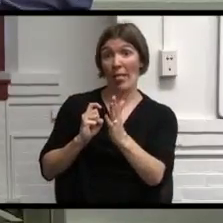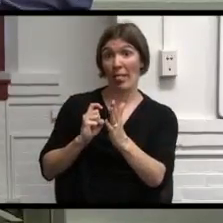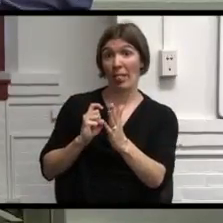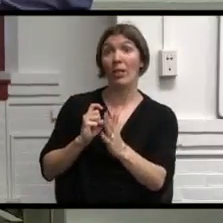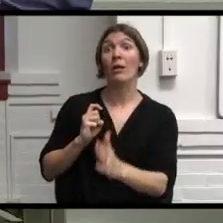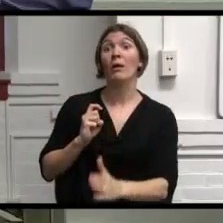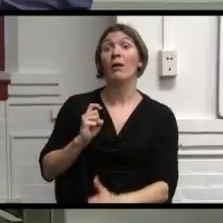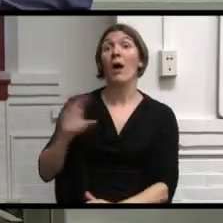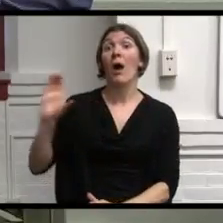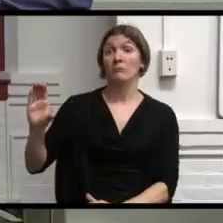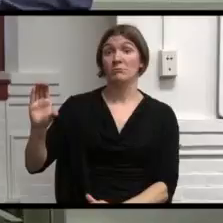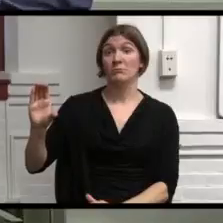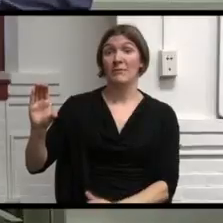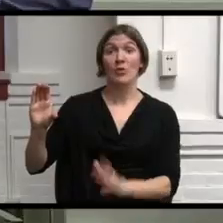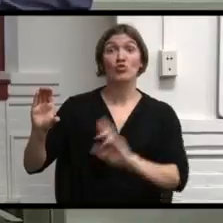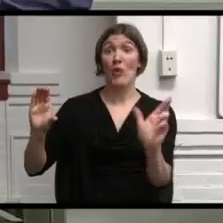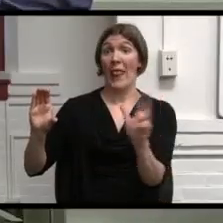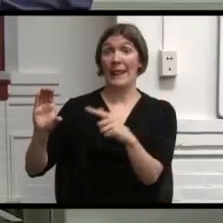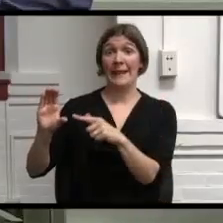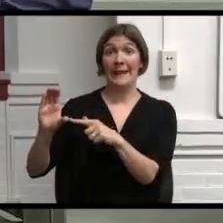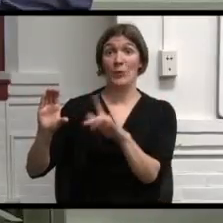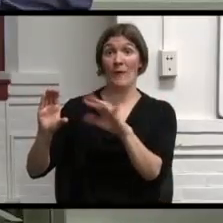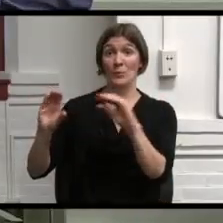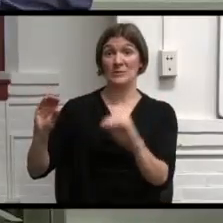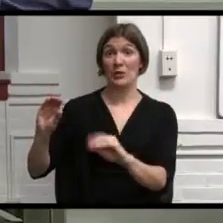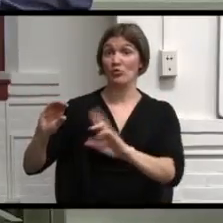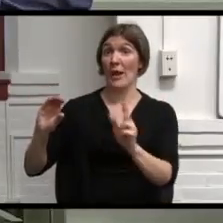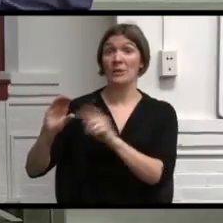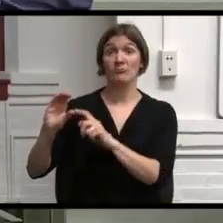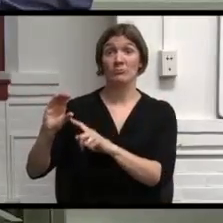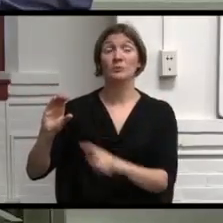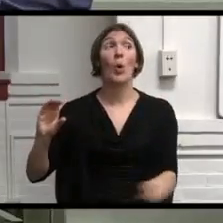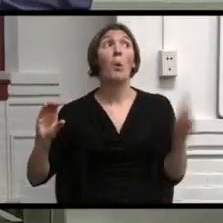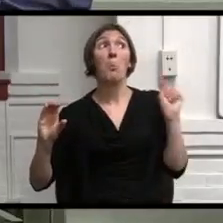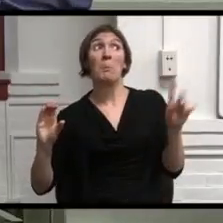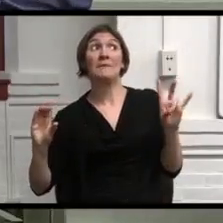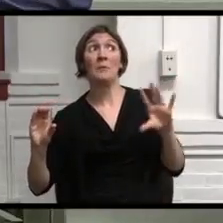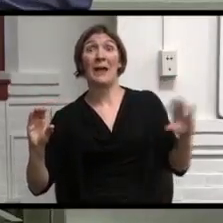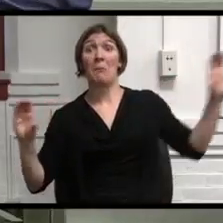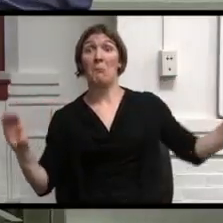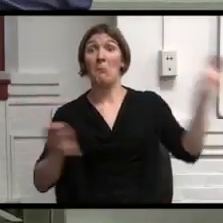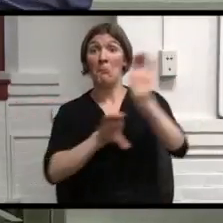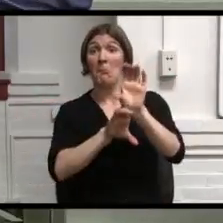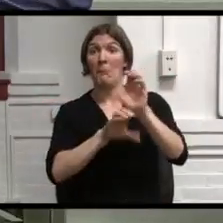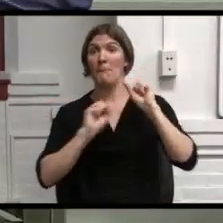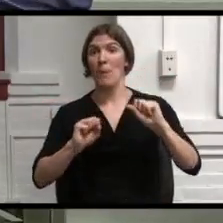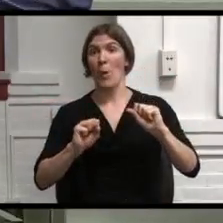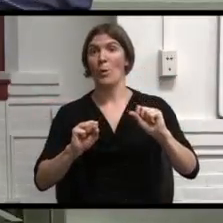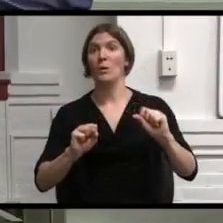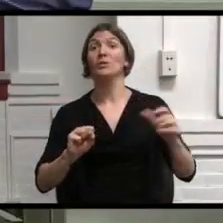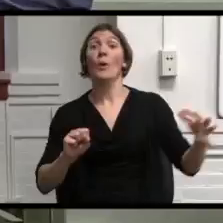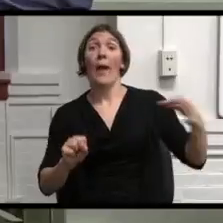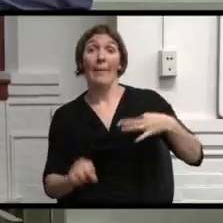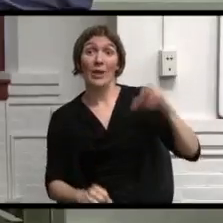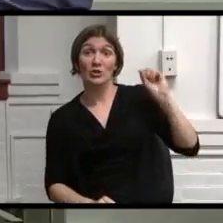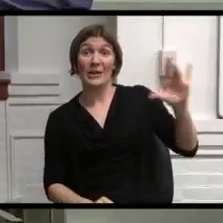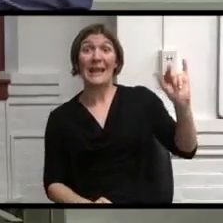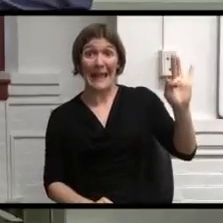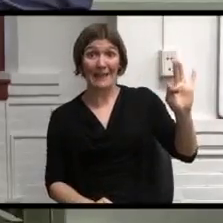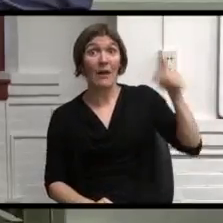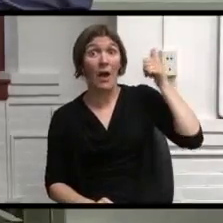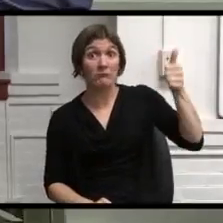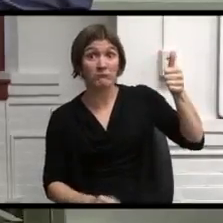commit the funds necessary for the 25% local match. So if this application is to be